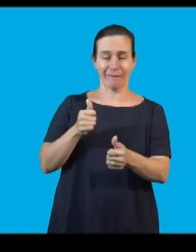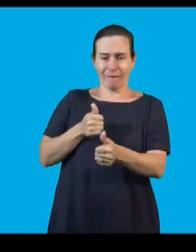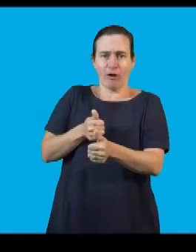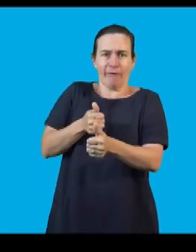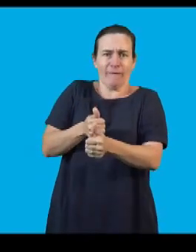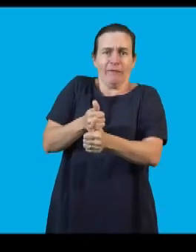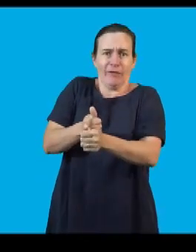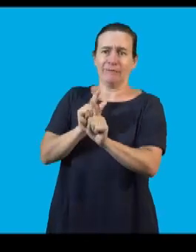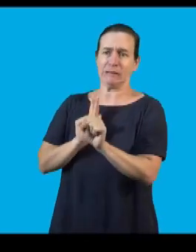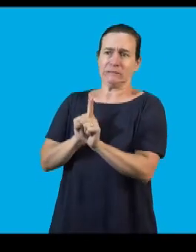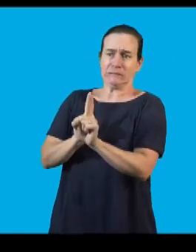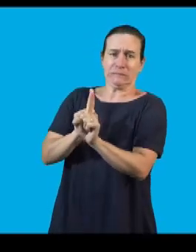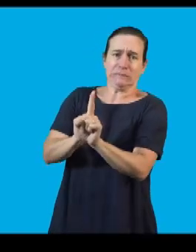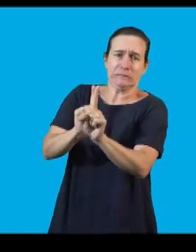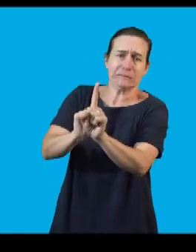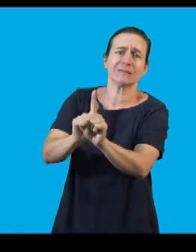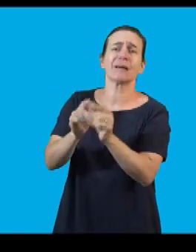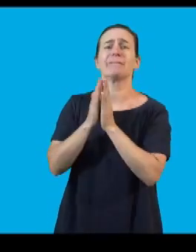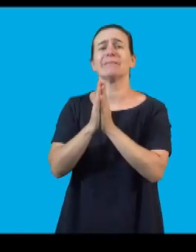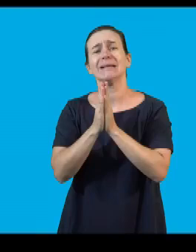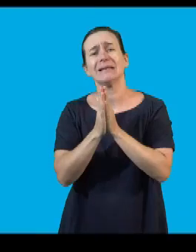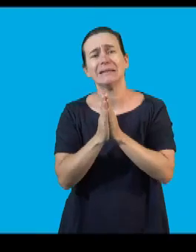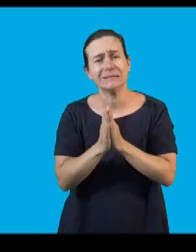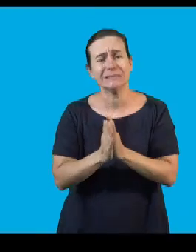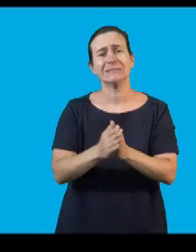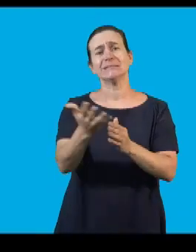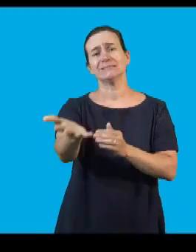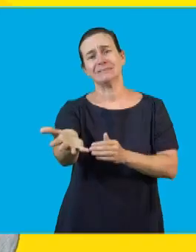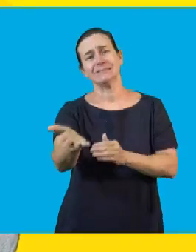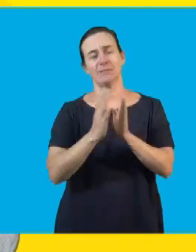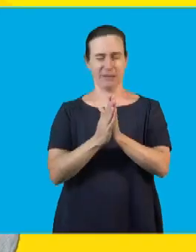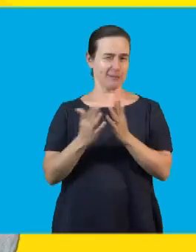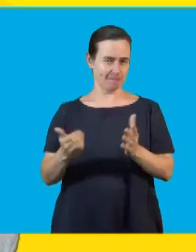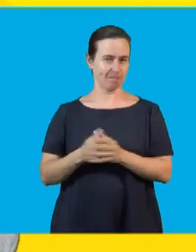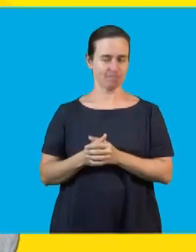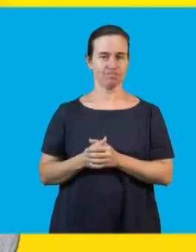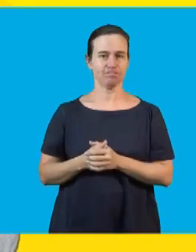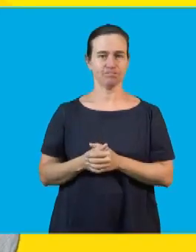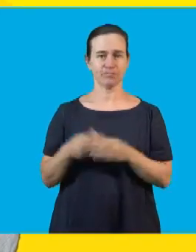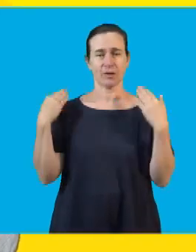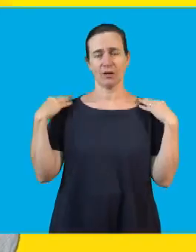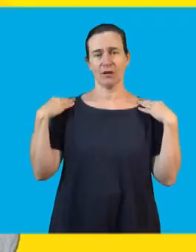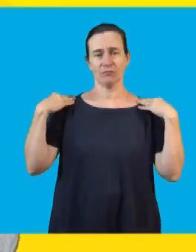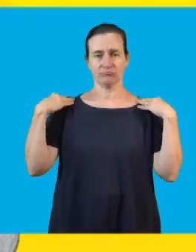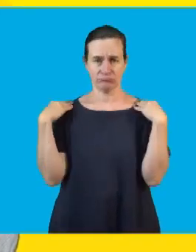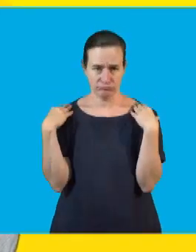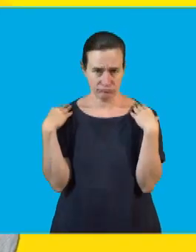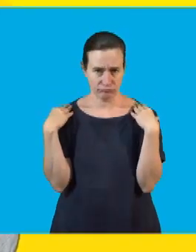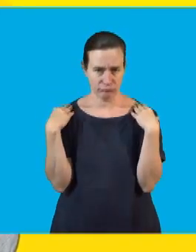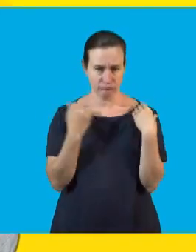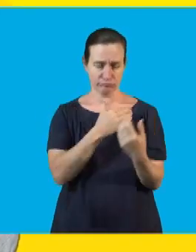He's walking behind him as if to say, this is not what I intended, all right? His shoulders are